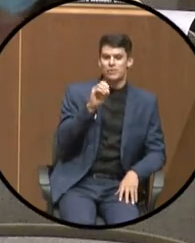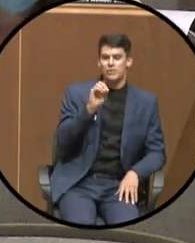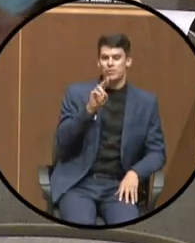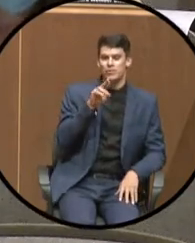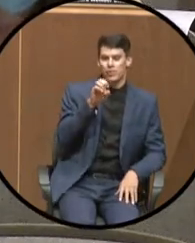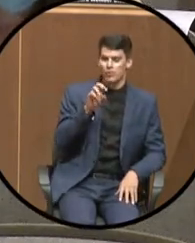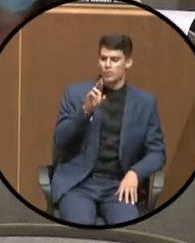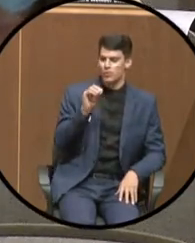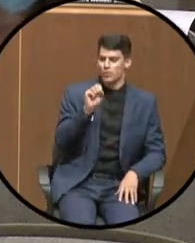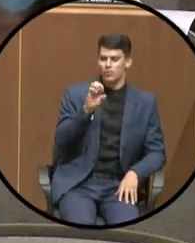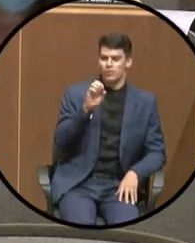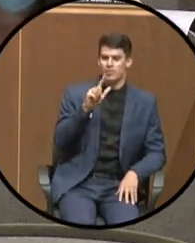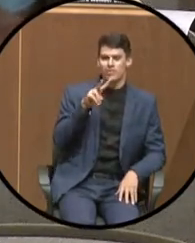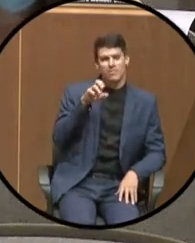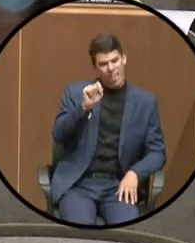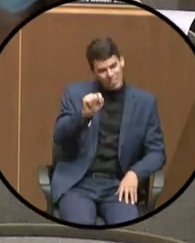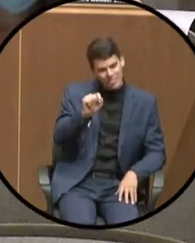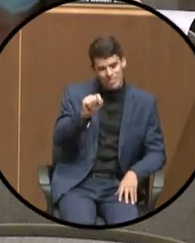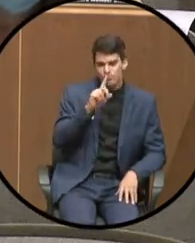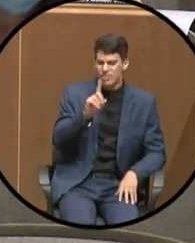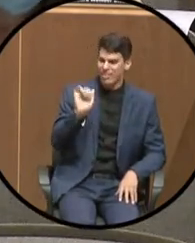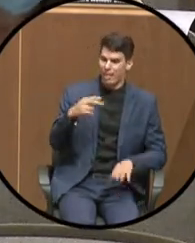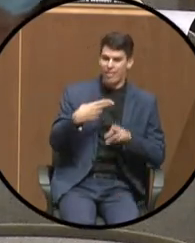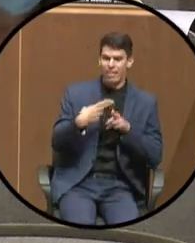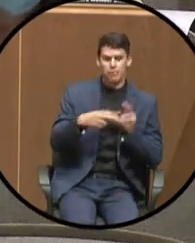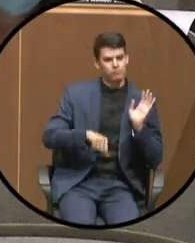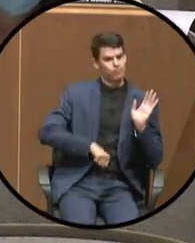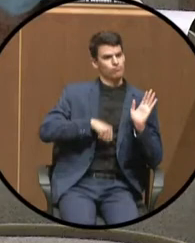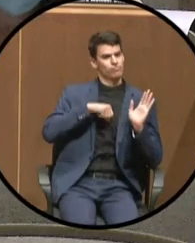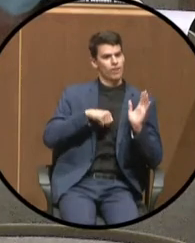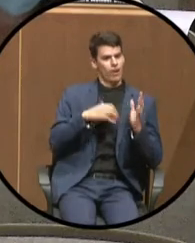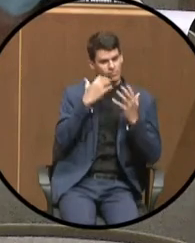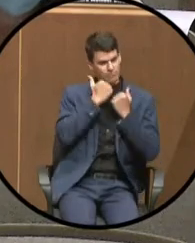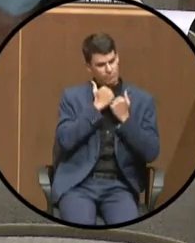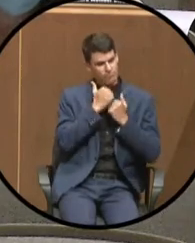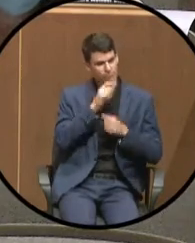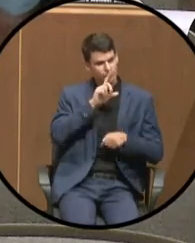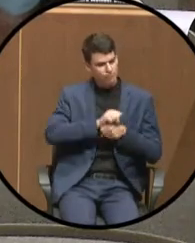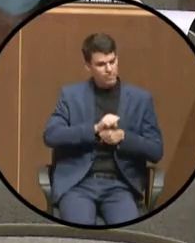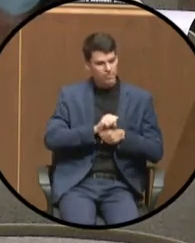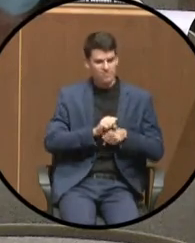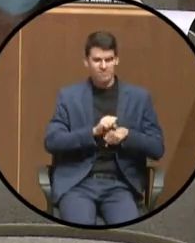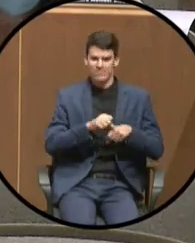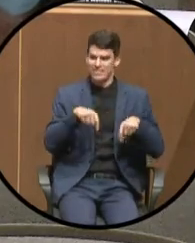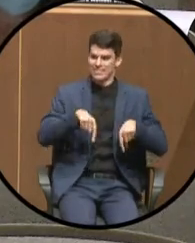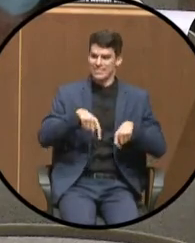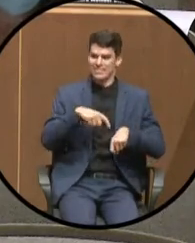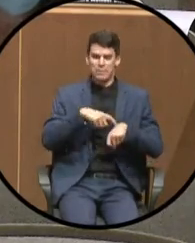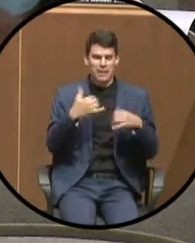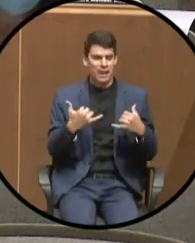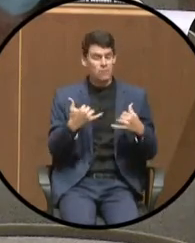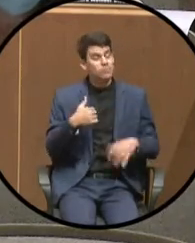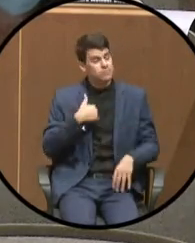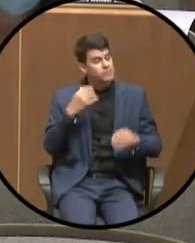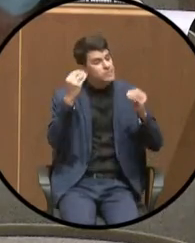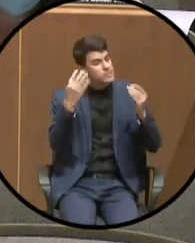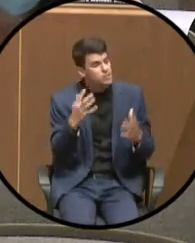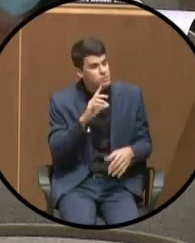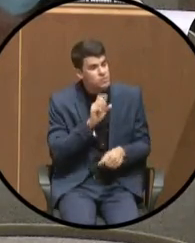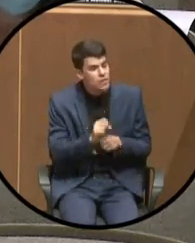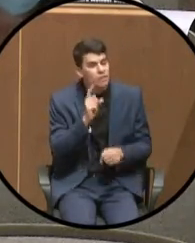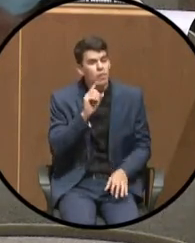III, a name that I proudly wear and cherish in this time and age. I am a teacher